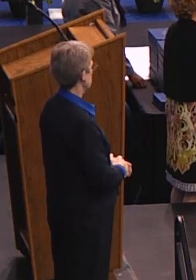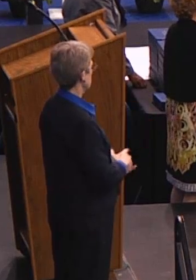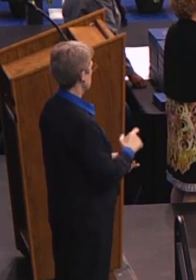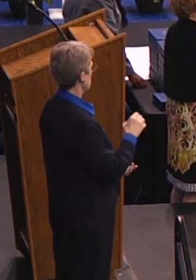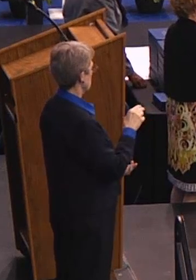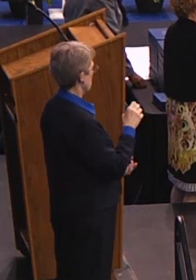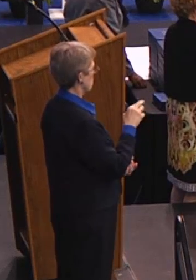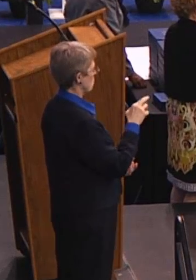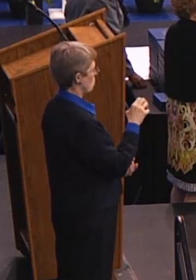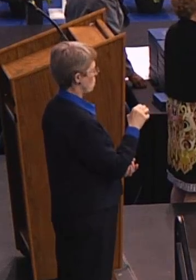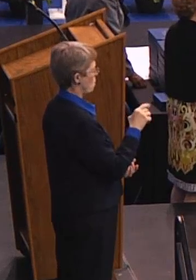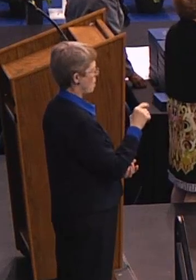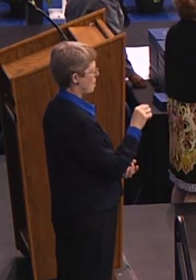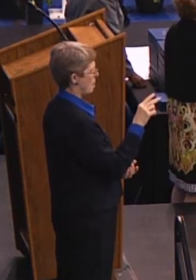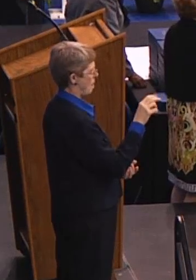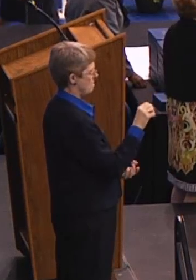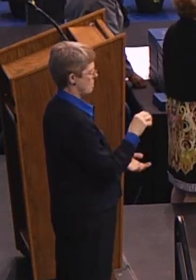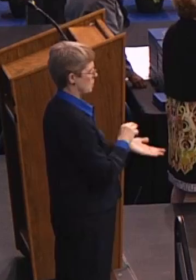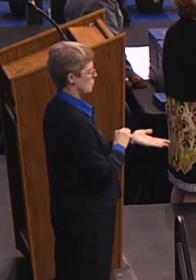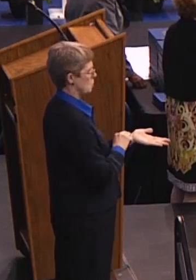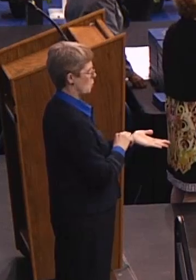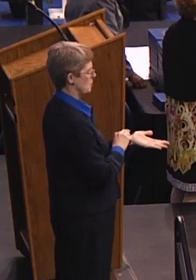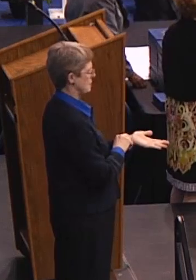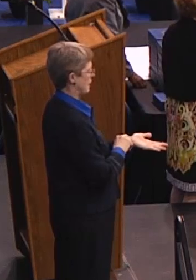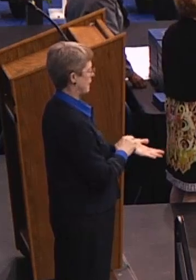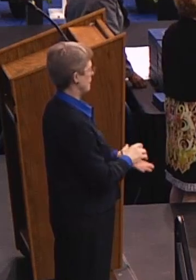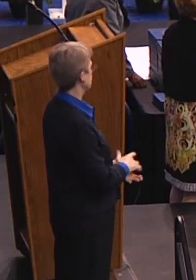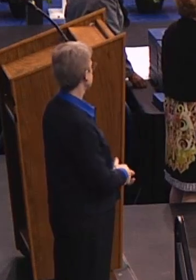Lenore Love Munford, Nursing.